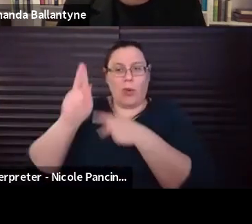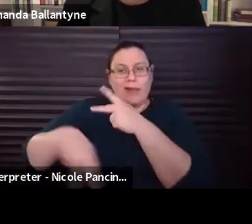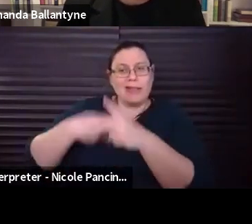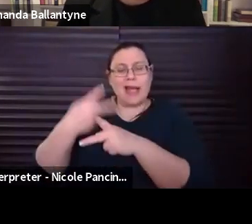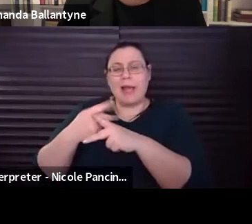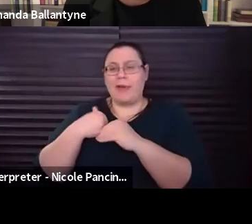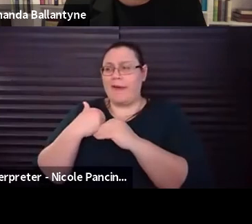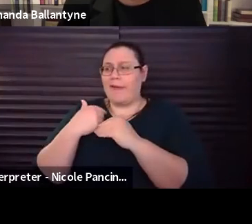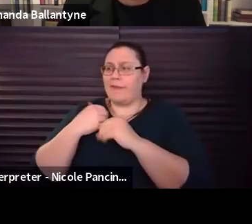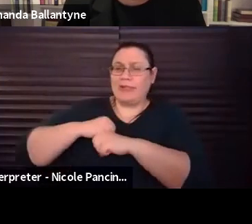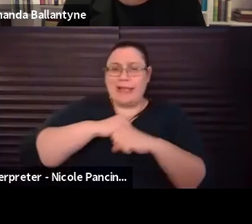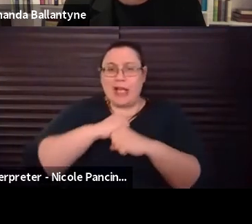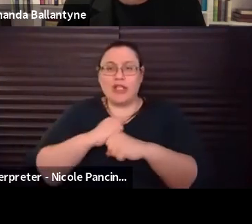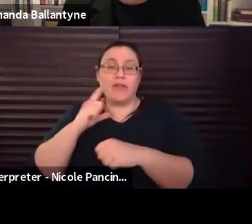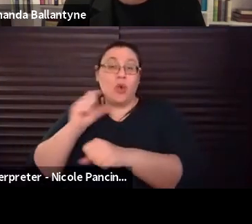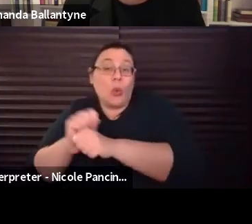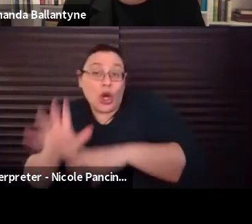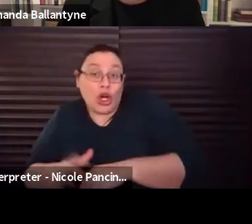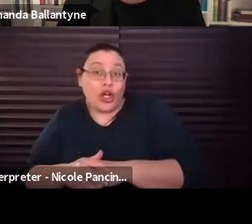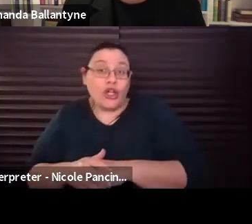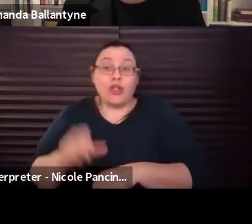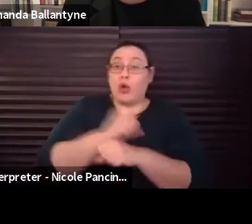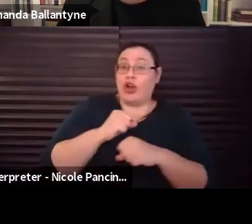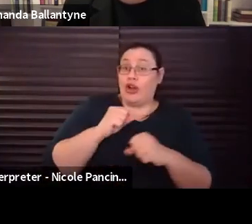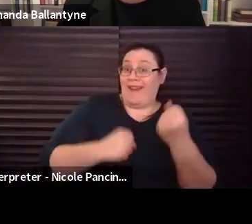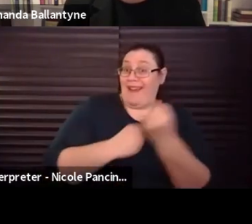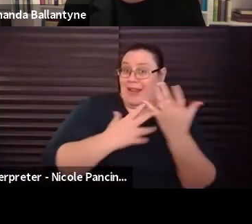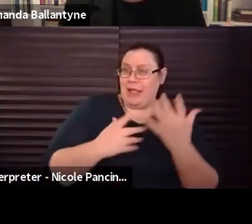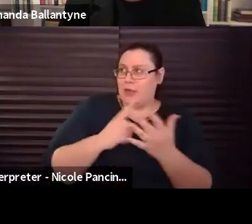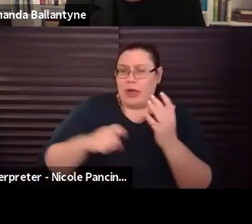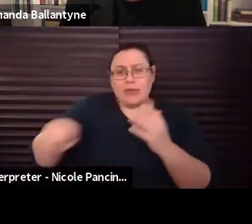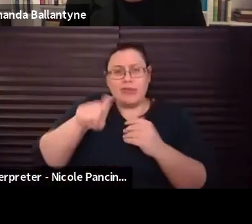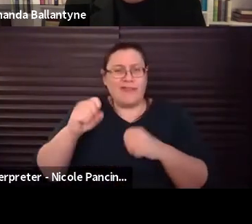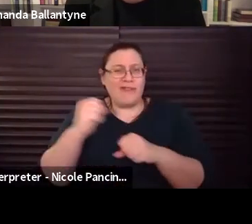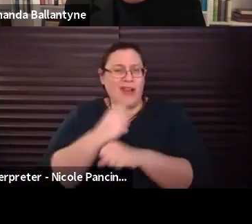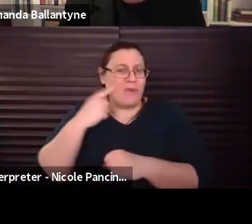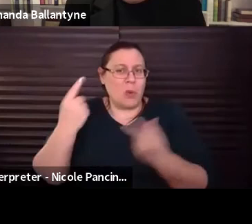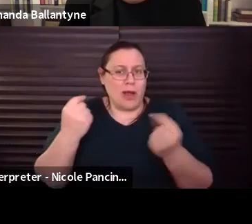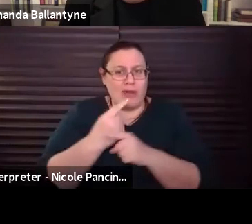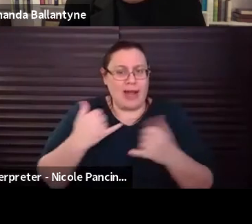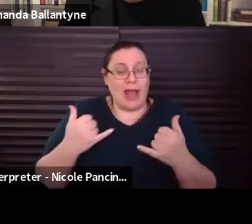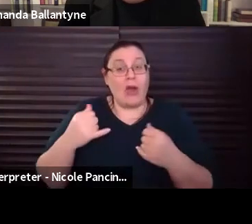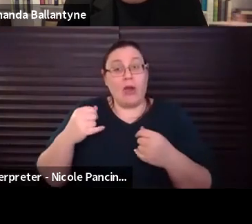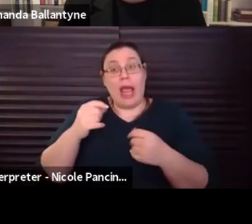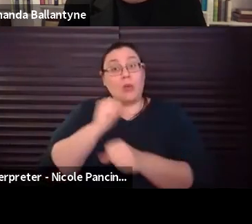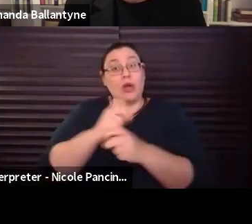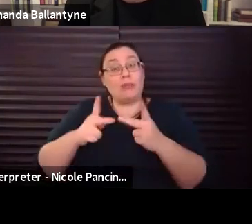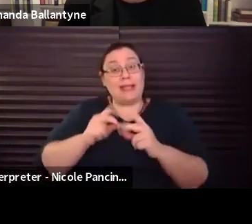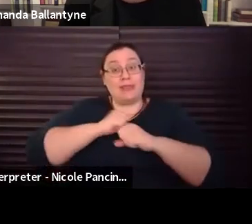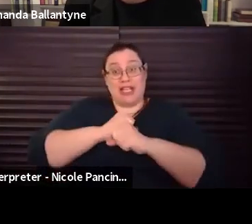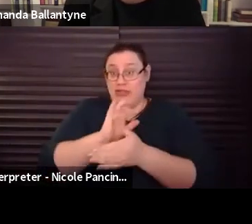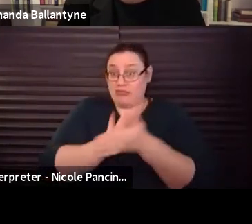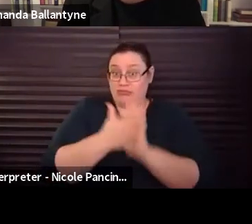that workers and worker advocates should be fighting for right now? And do they stop with these workplace protections? What's the interest